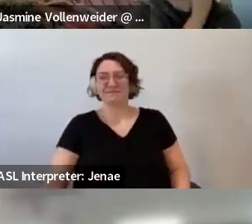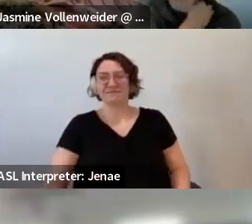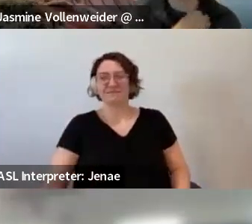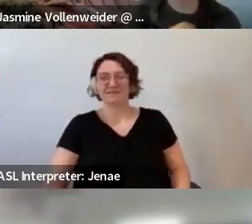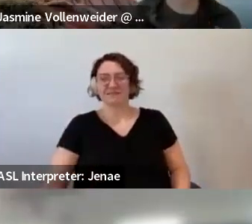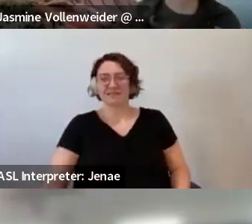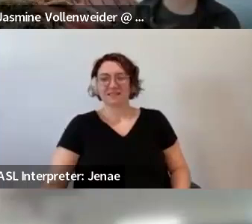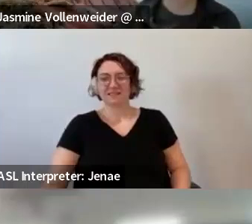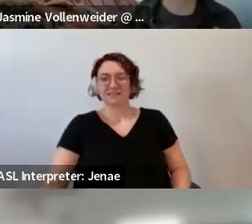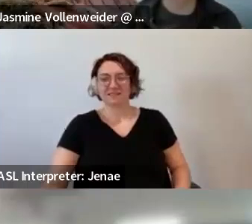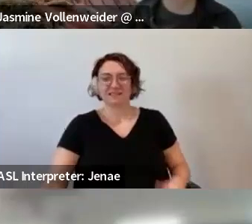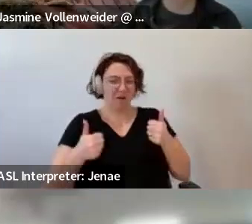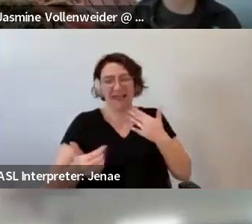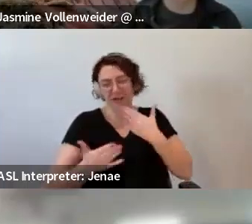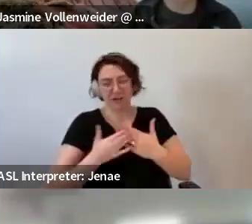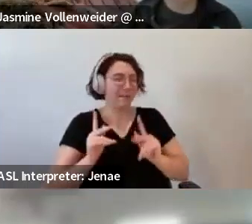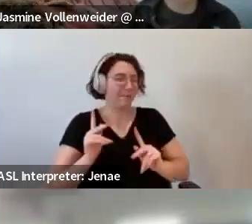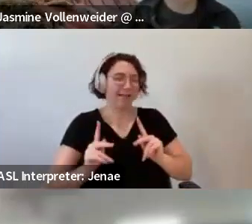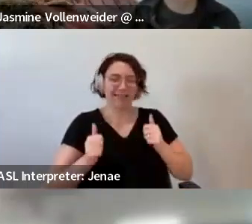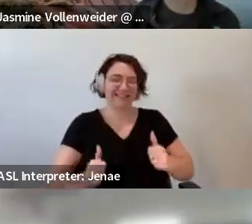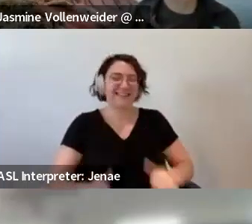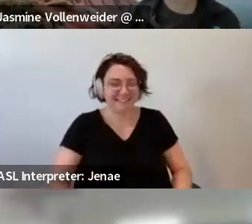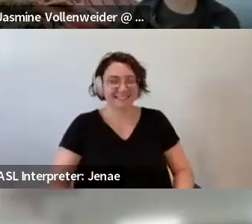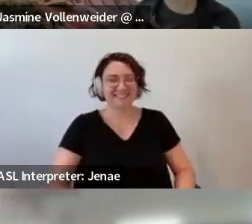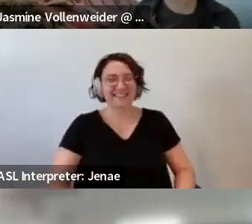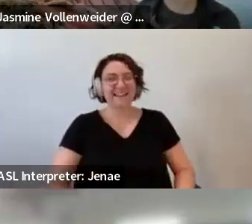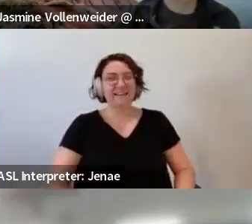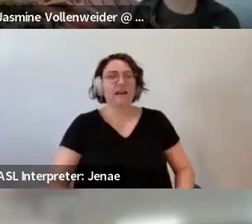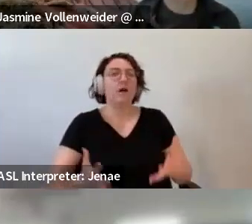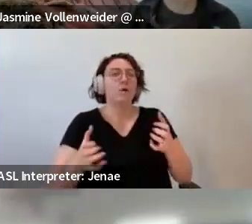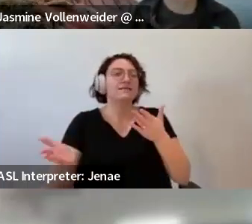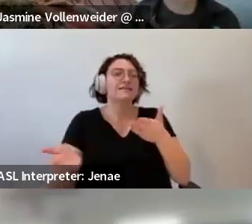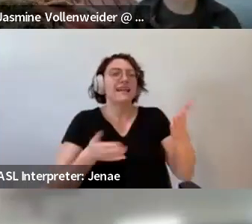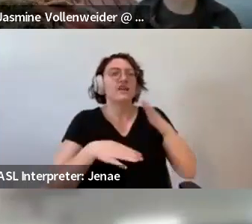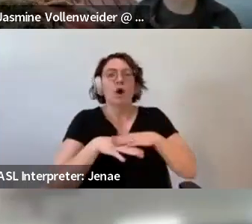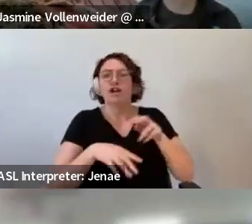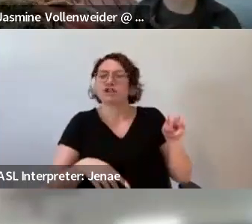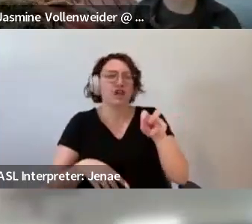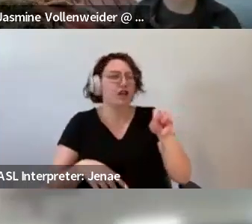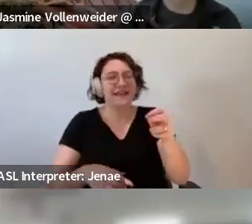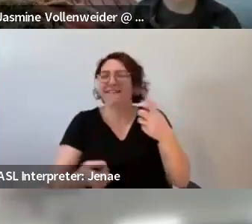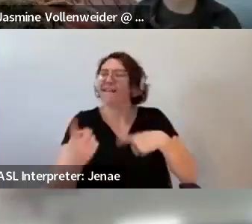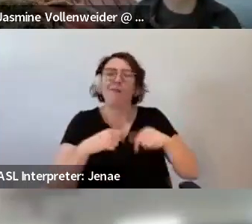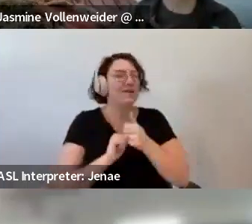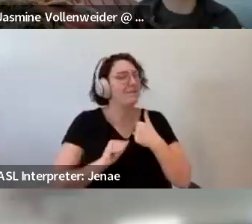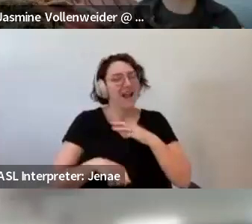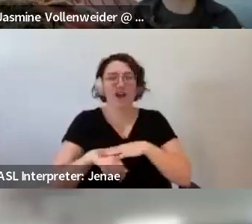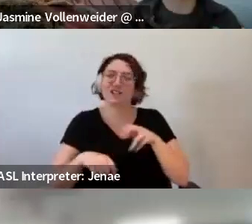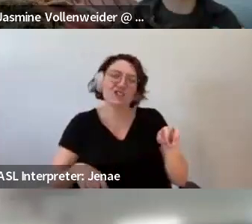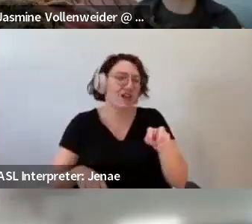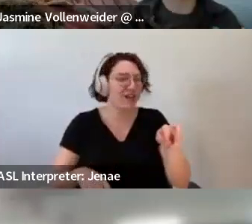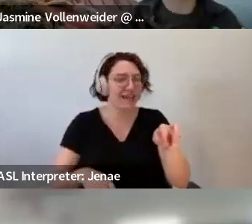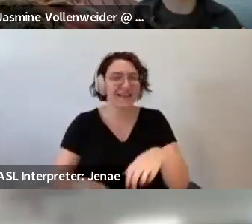go. Good people. I want to take you on a journey. Come with me on a journey.